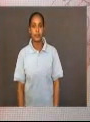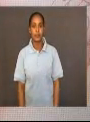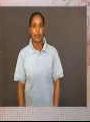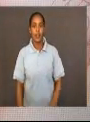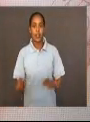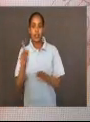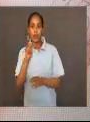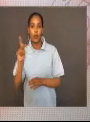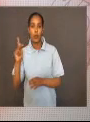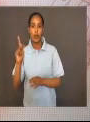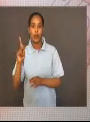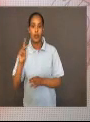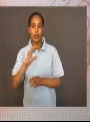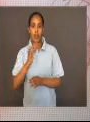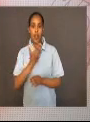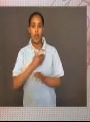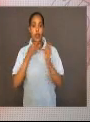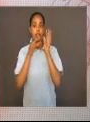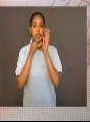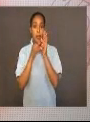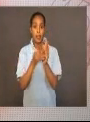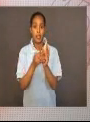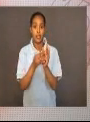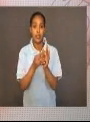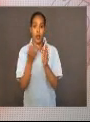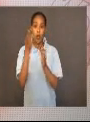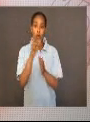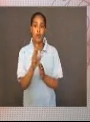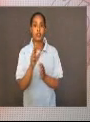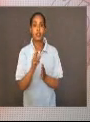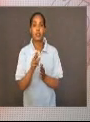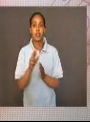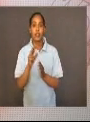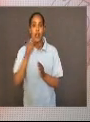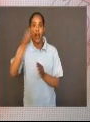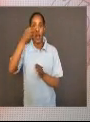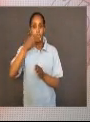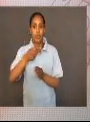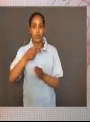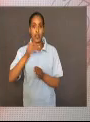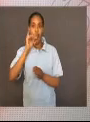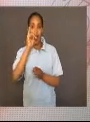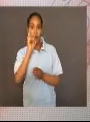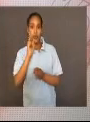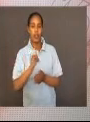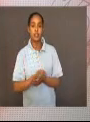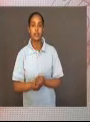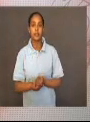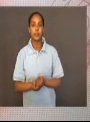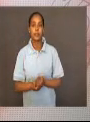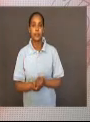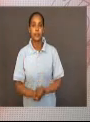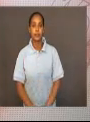The product in our example, or the hydrogen iodide,